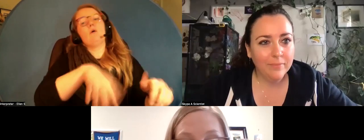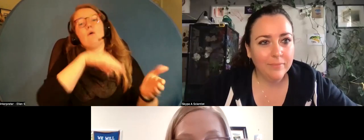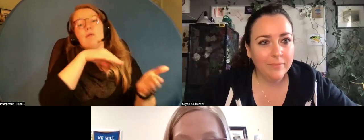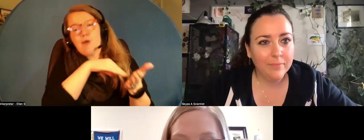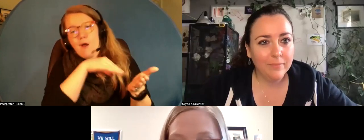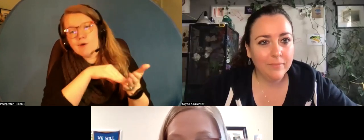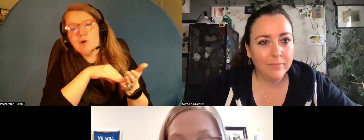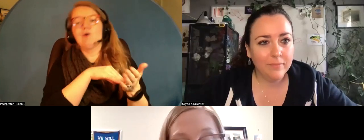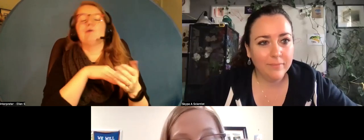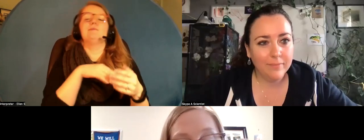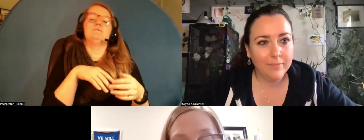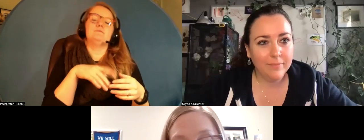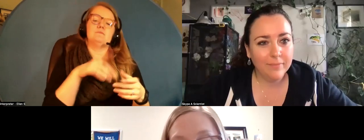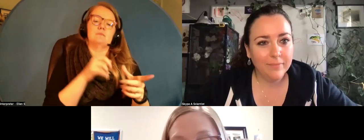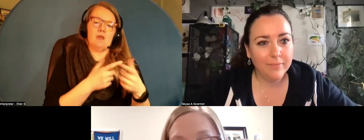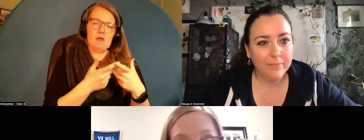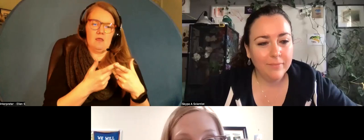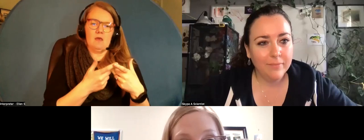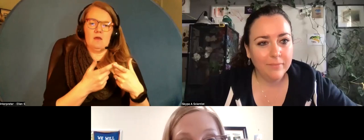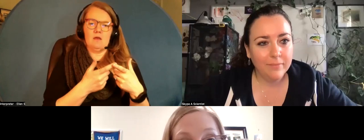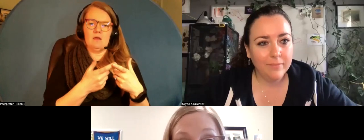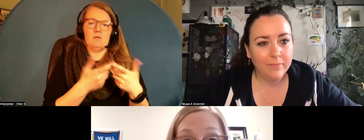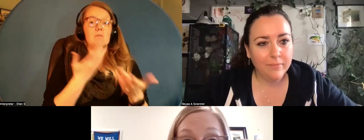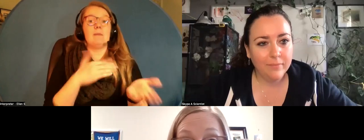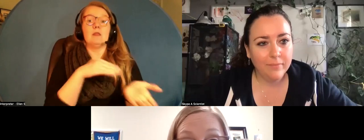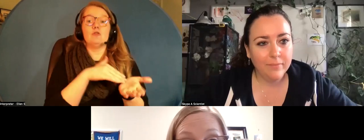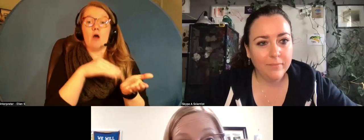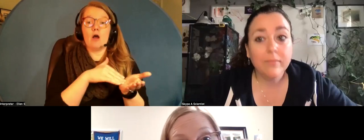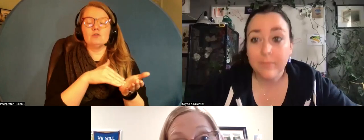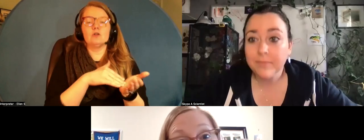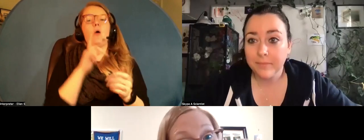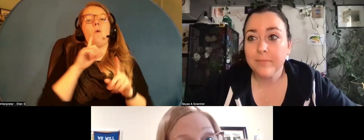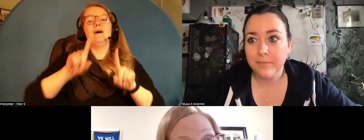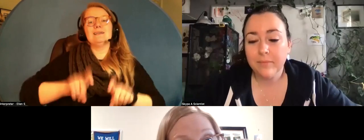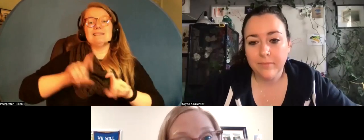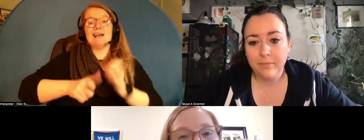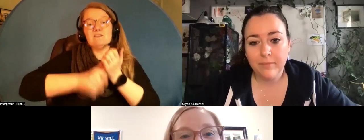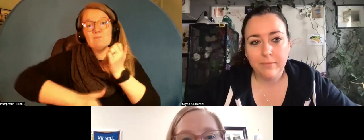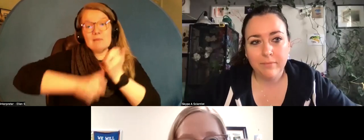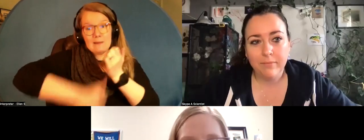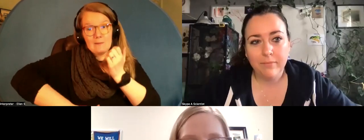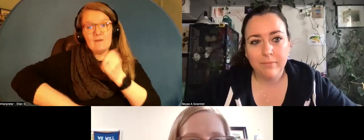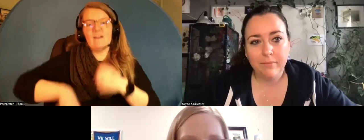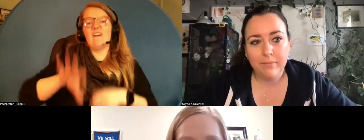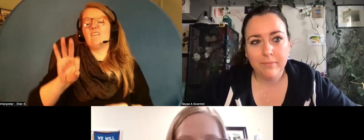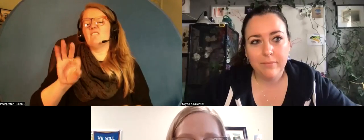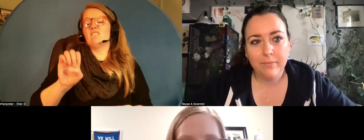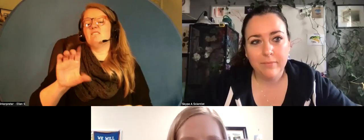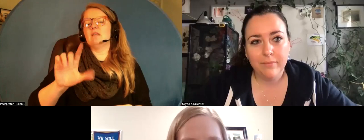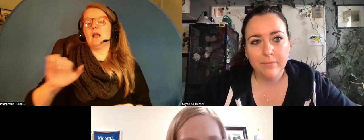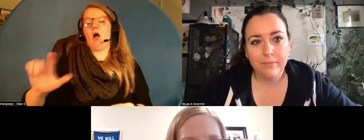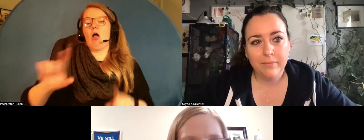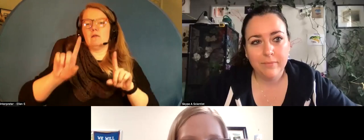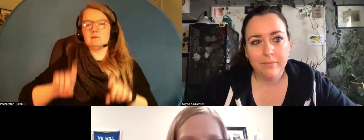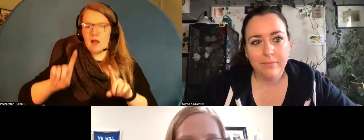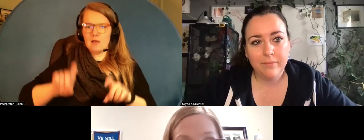career options, they might do a fecal test or a blood test. And because parasites